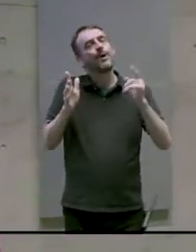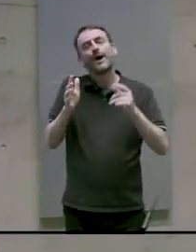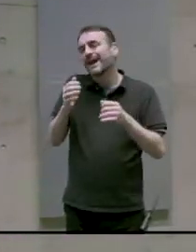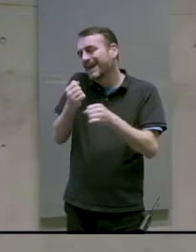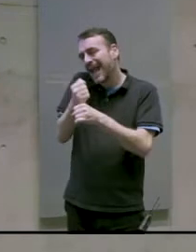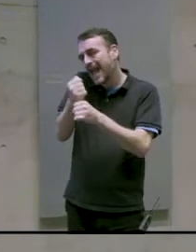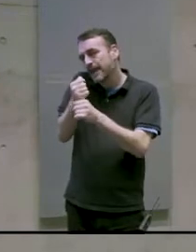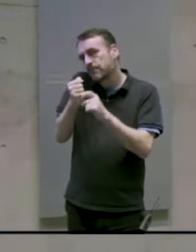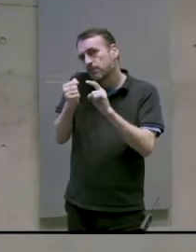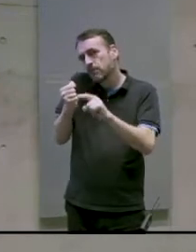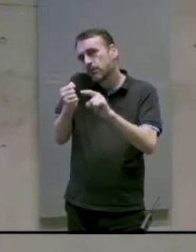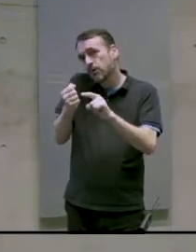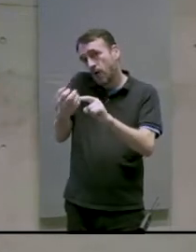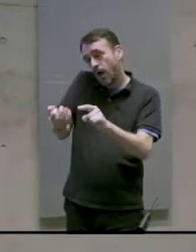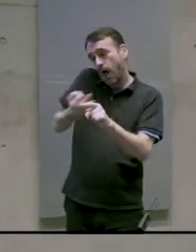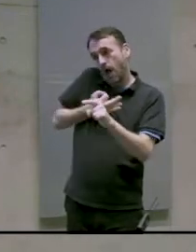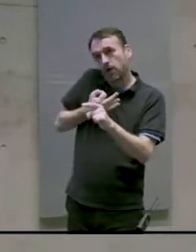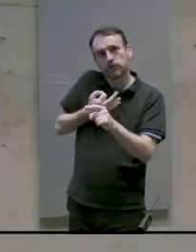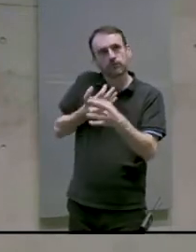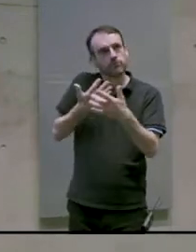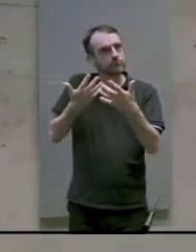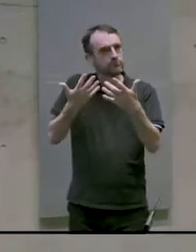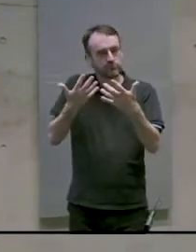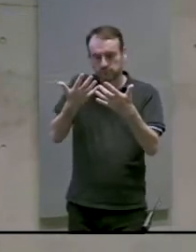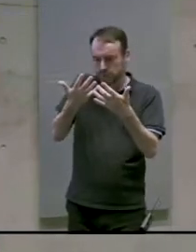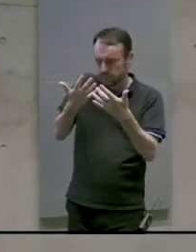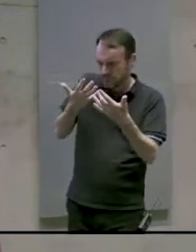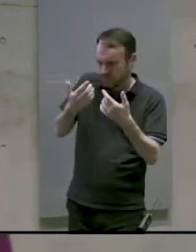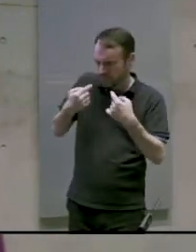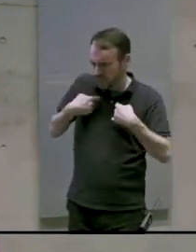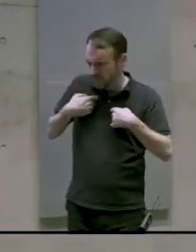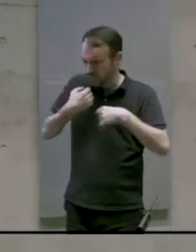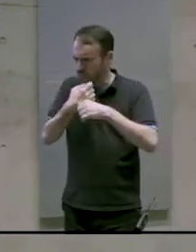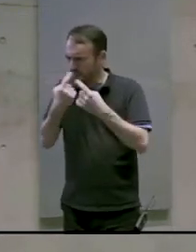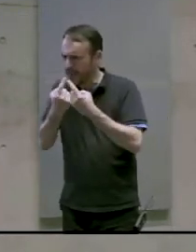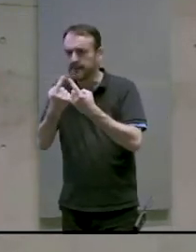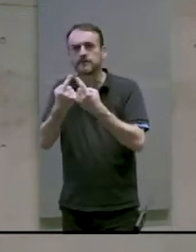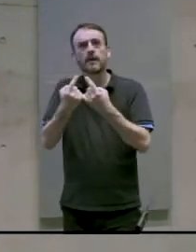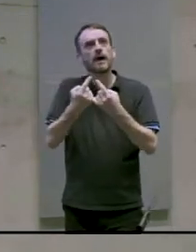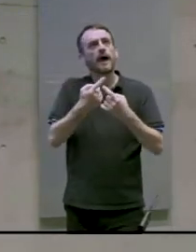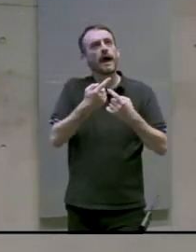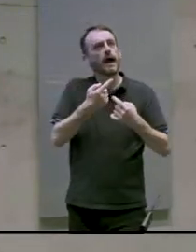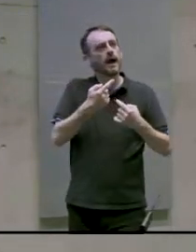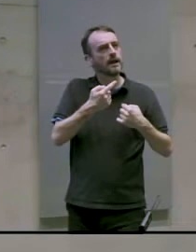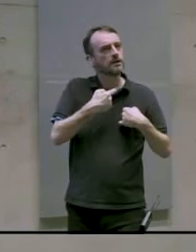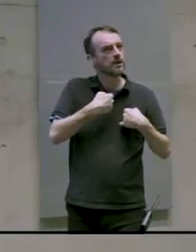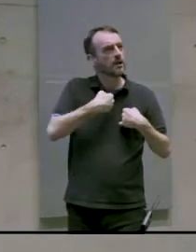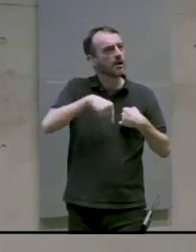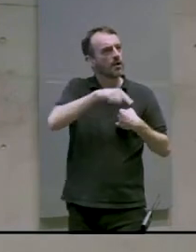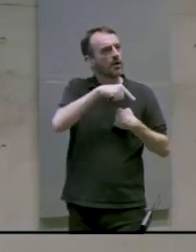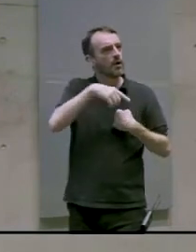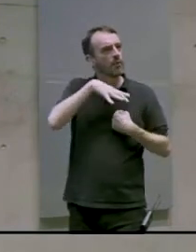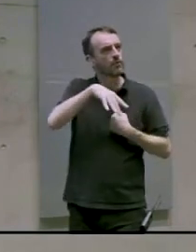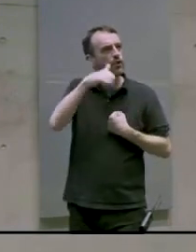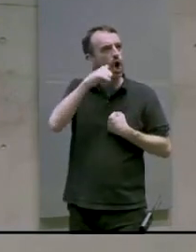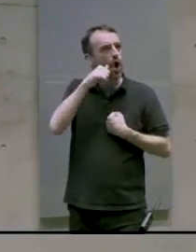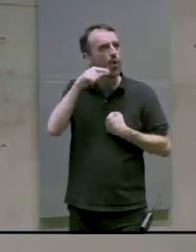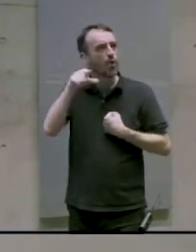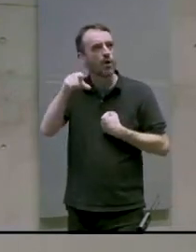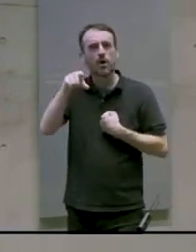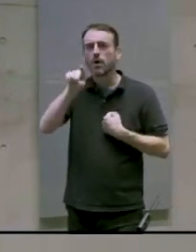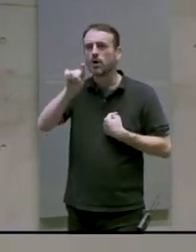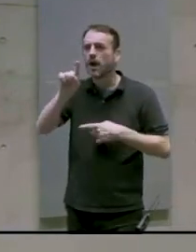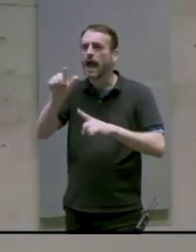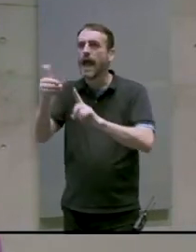stuff. Where am I going with this? And people sort of like to know. No, you could actually play with people and take them in a different direction to